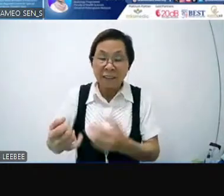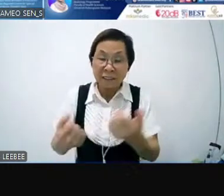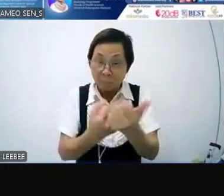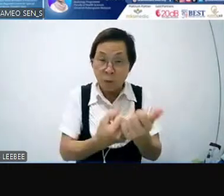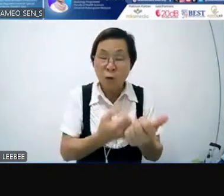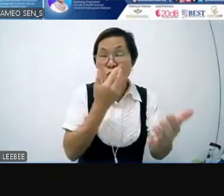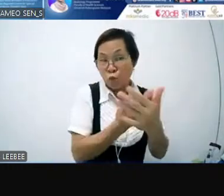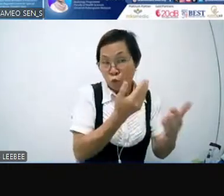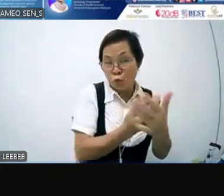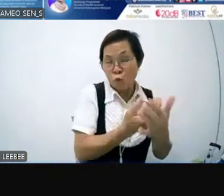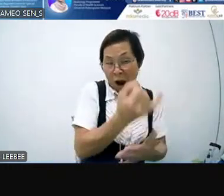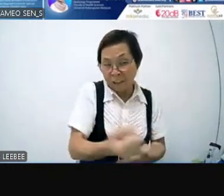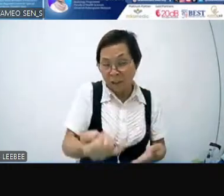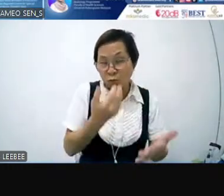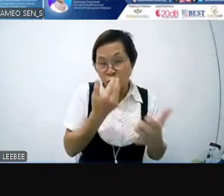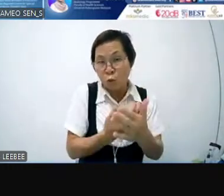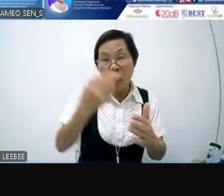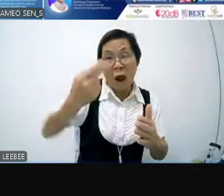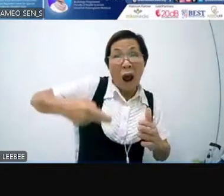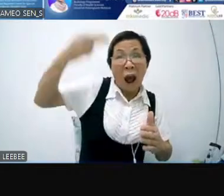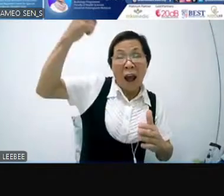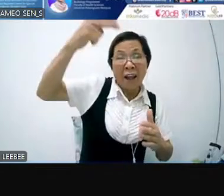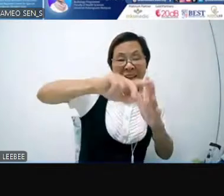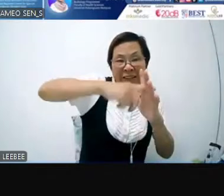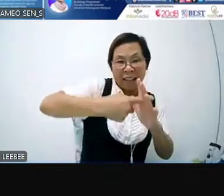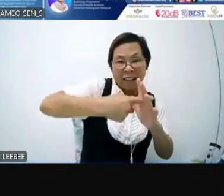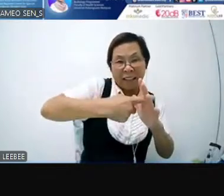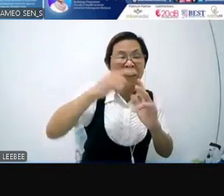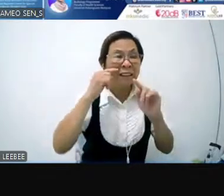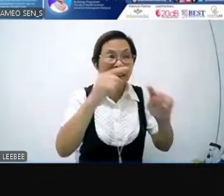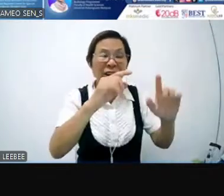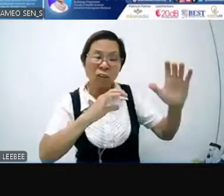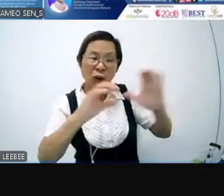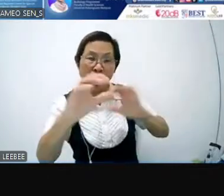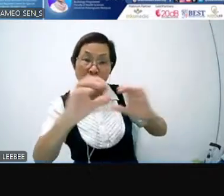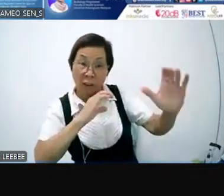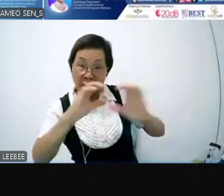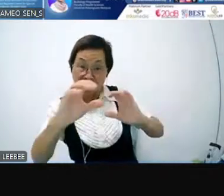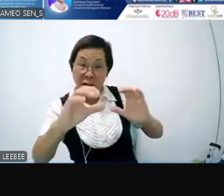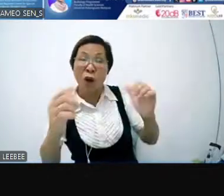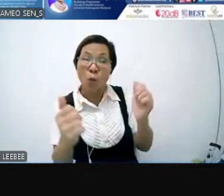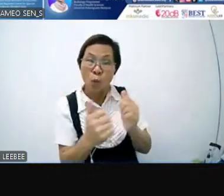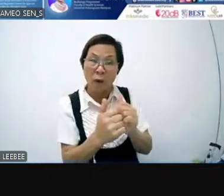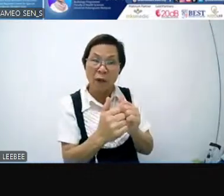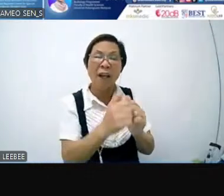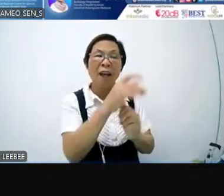ones. The highest implementation was seen in the communication aspect with